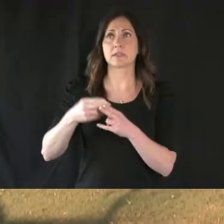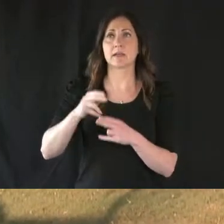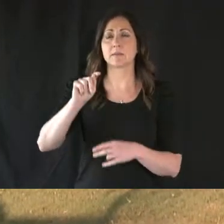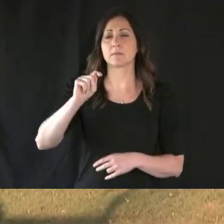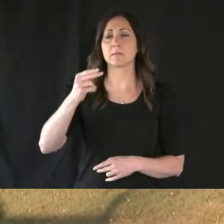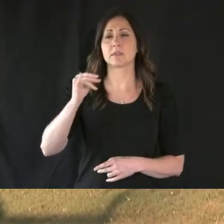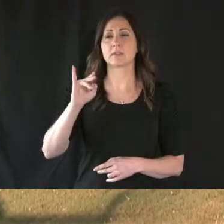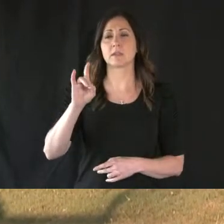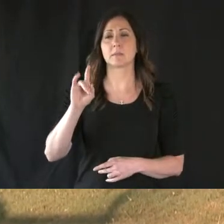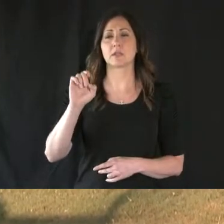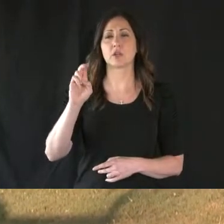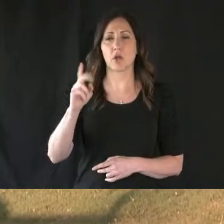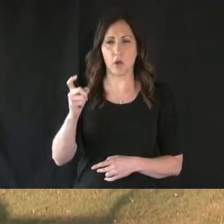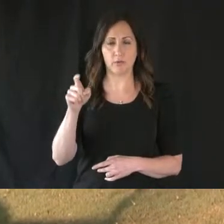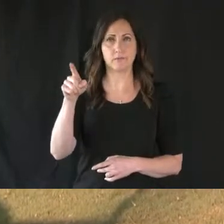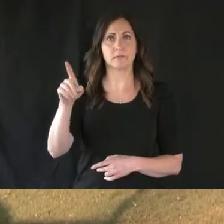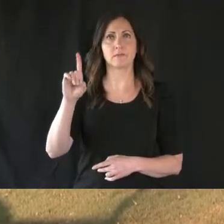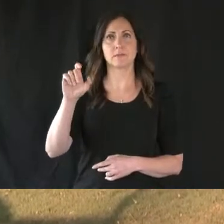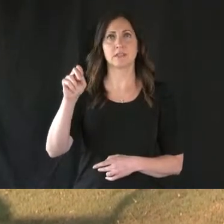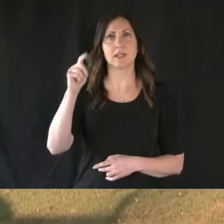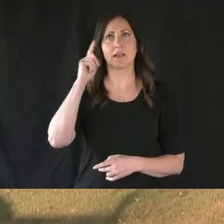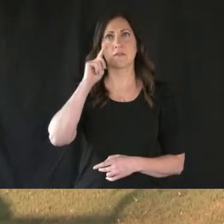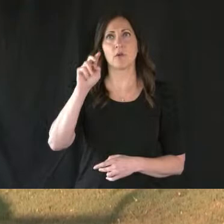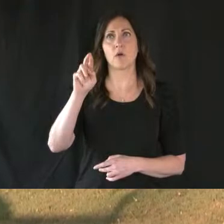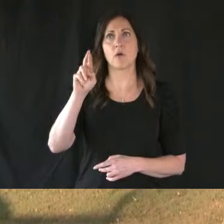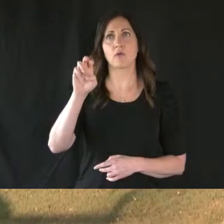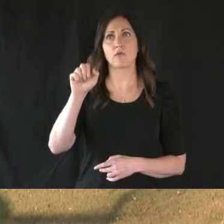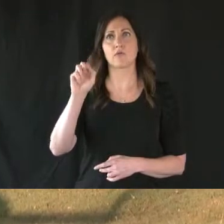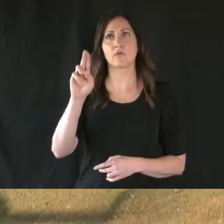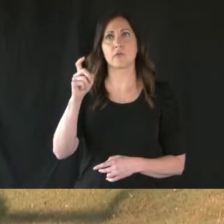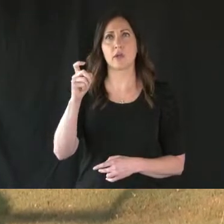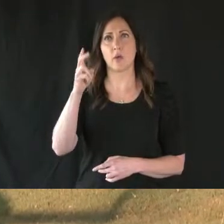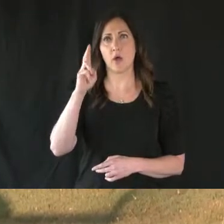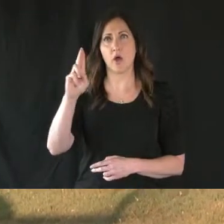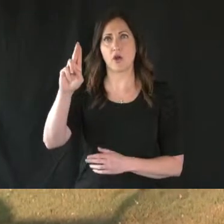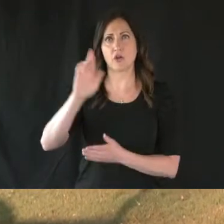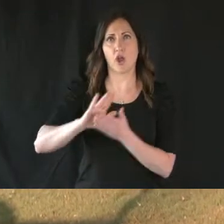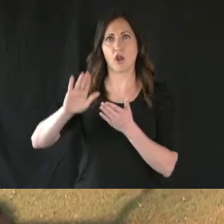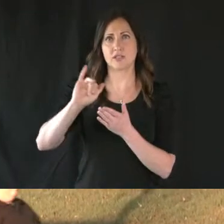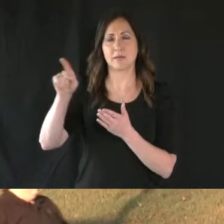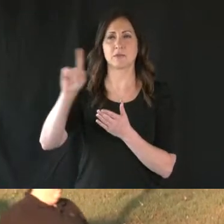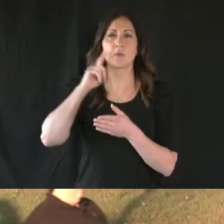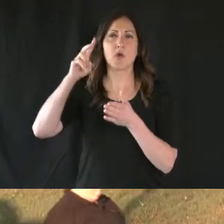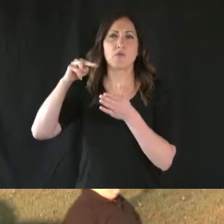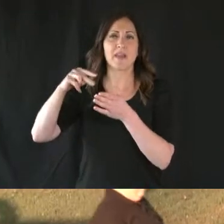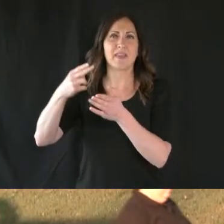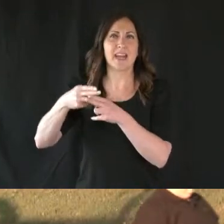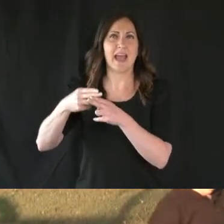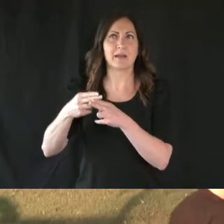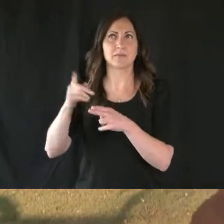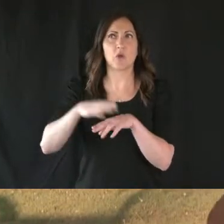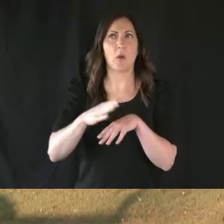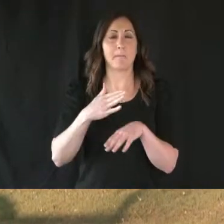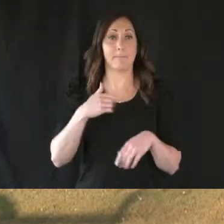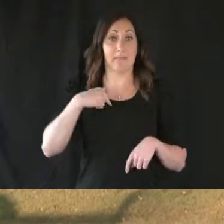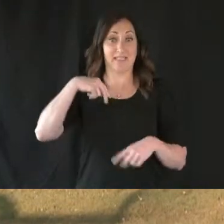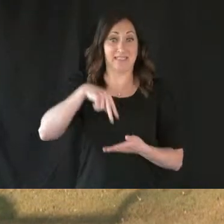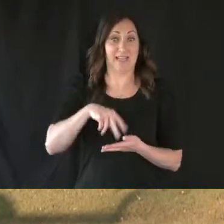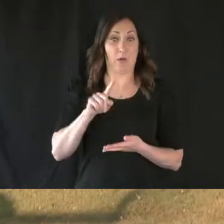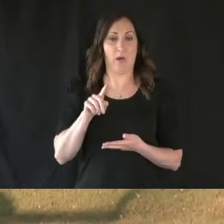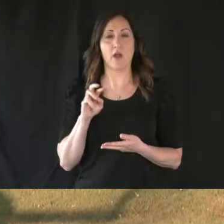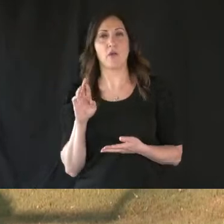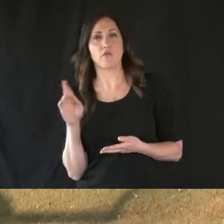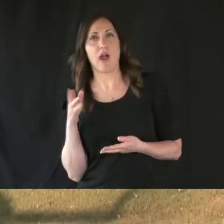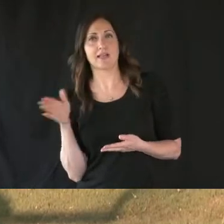Thibodeau, Dean of the Rio Honors College, and one of our readers tonight. She's over here on my right. And